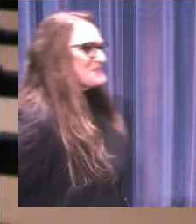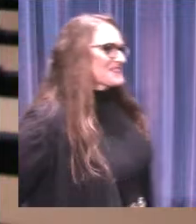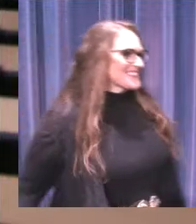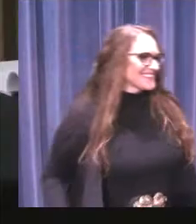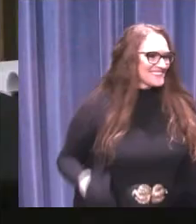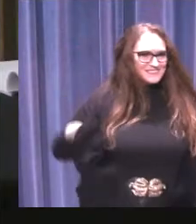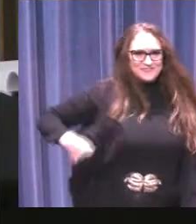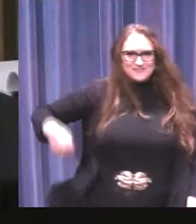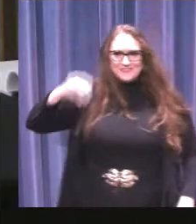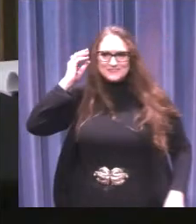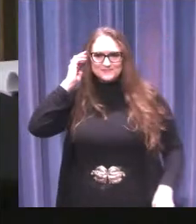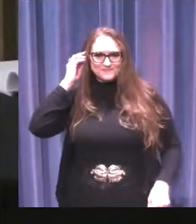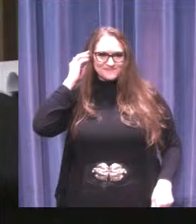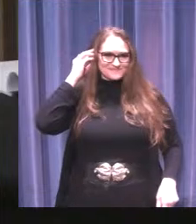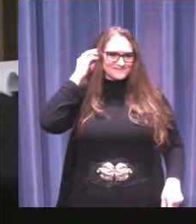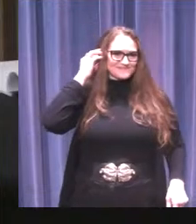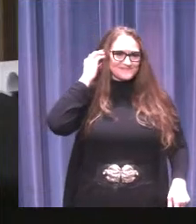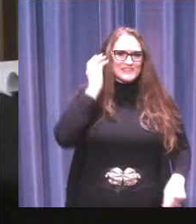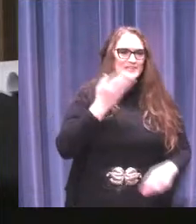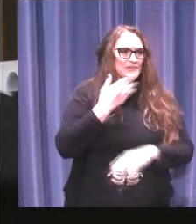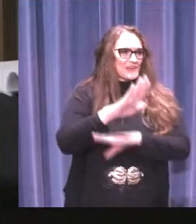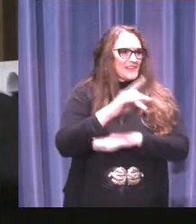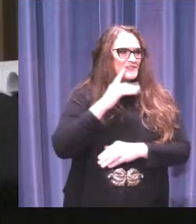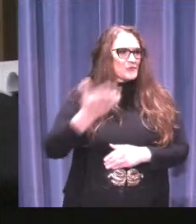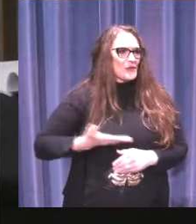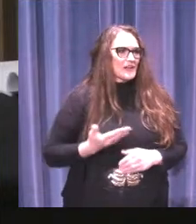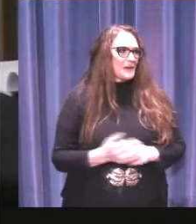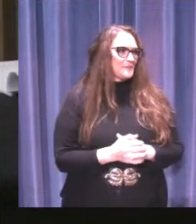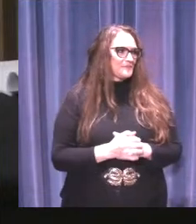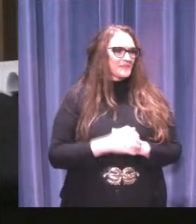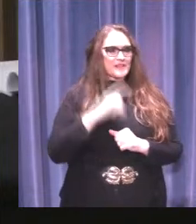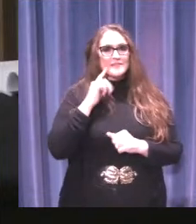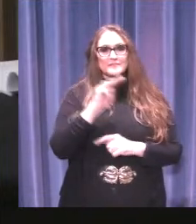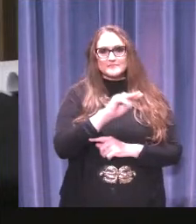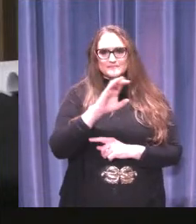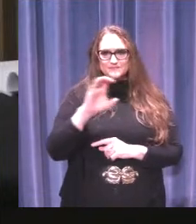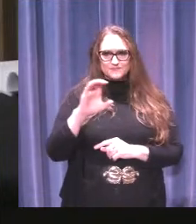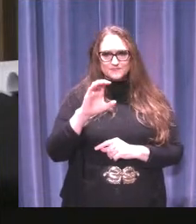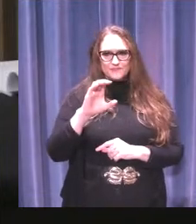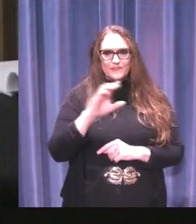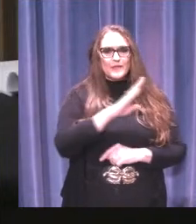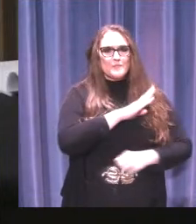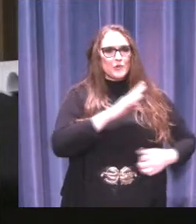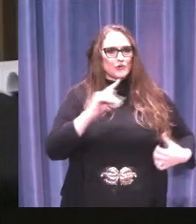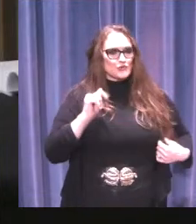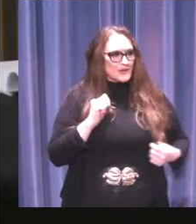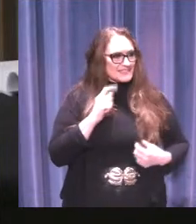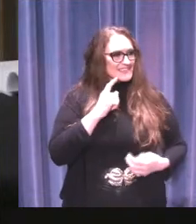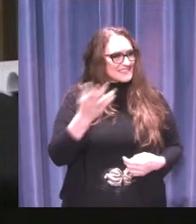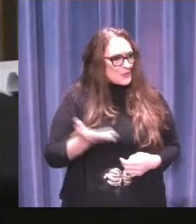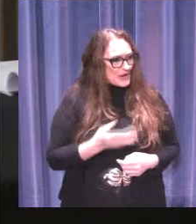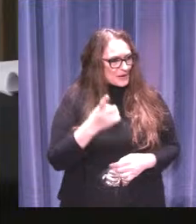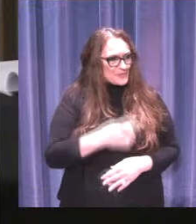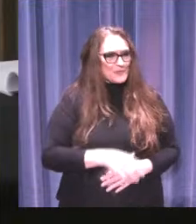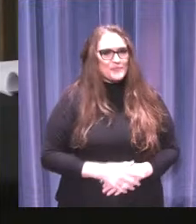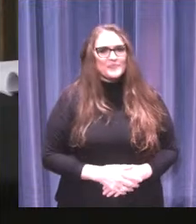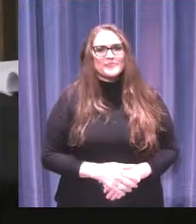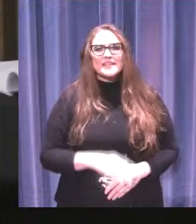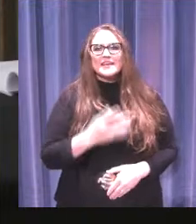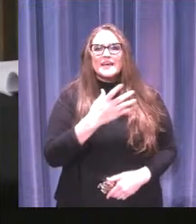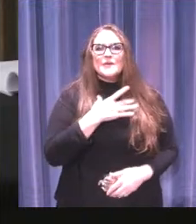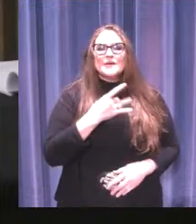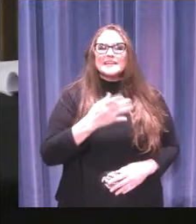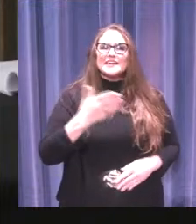Good afternoon. Welcome. On behalf of the Mott Community College Board of Trustees, I welcome you. I would like